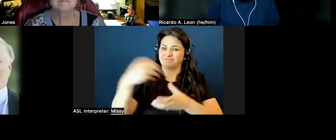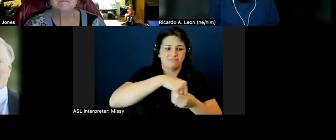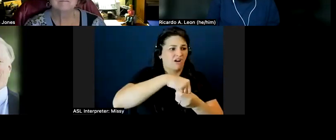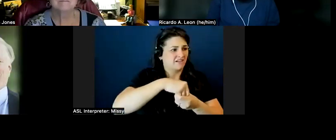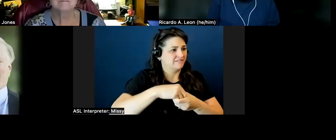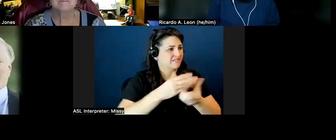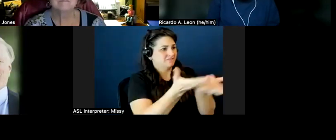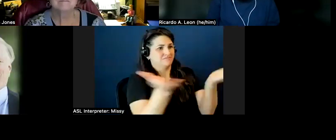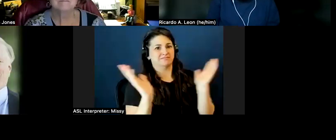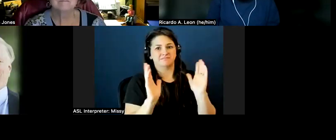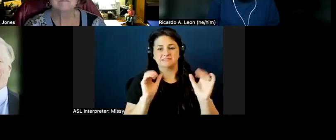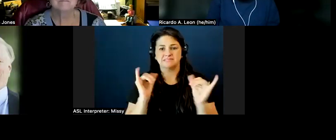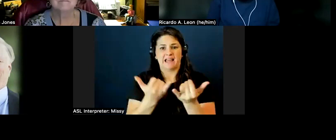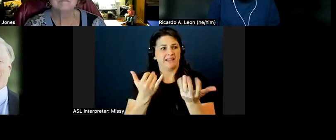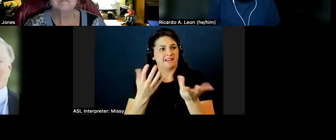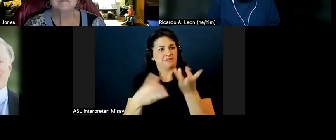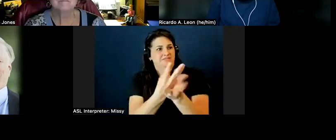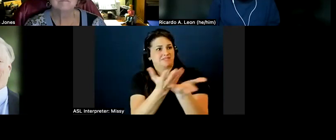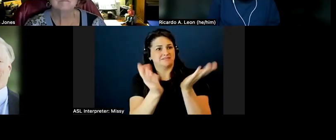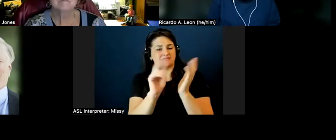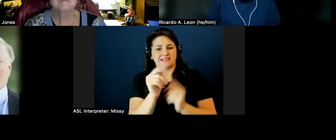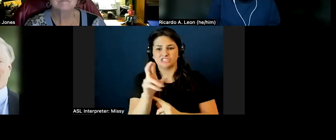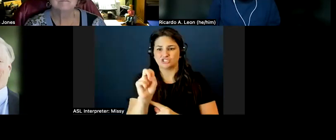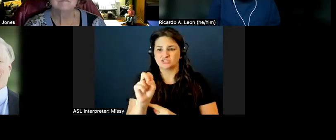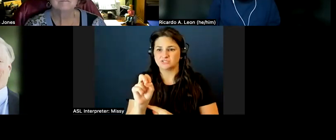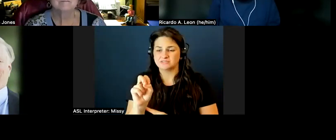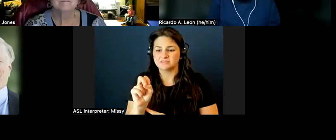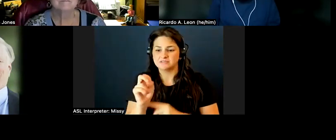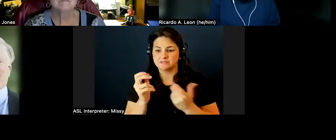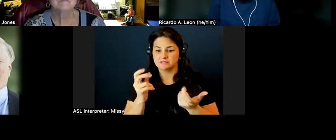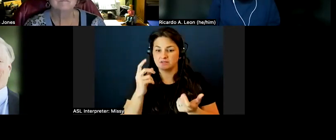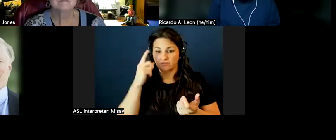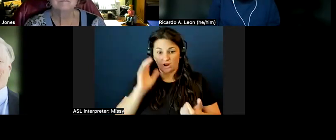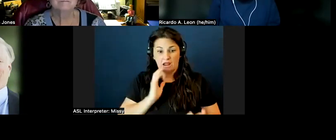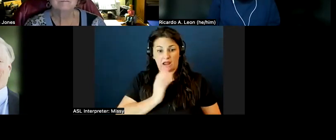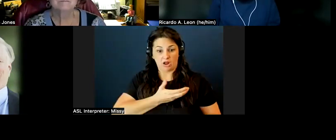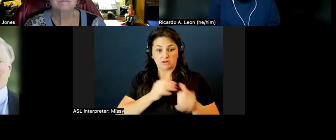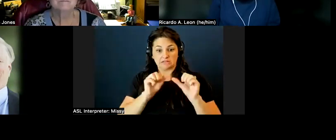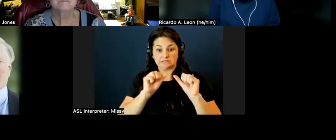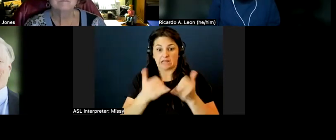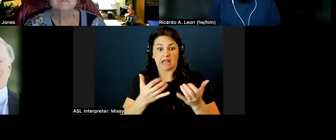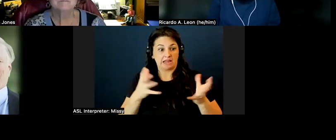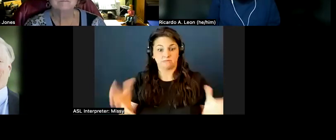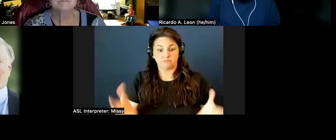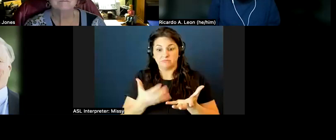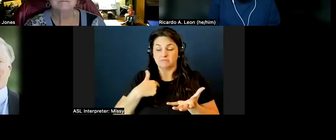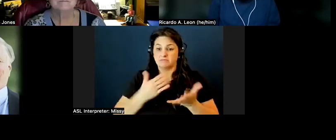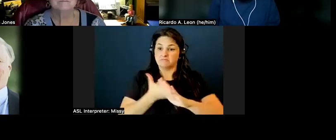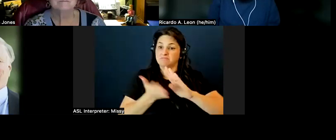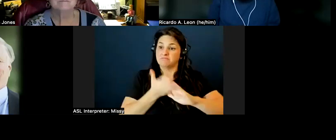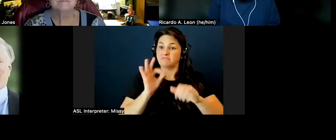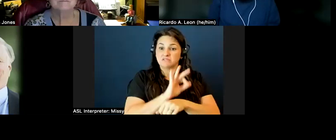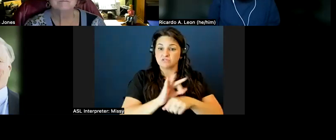our society, and in order for our society to be functional, people